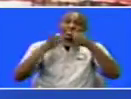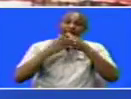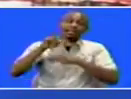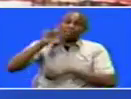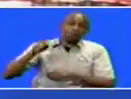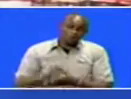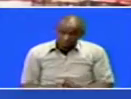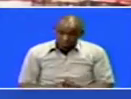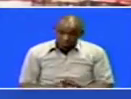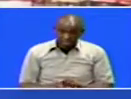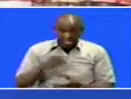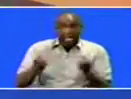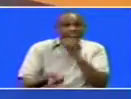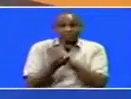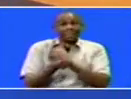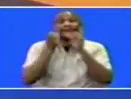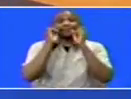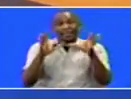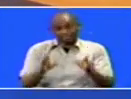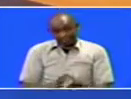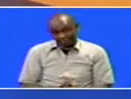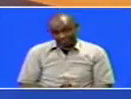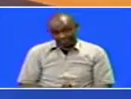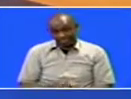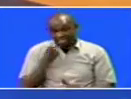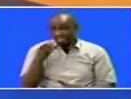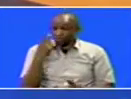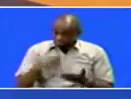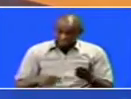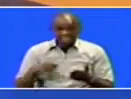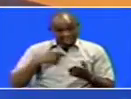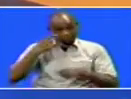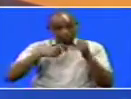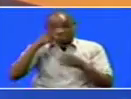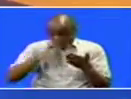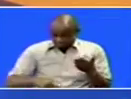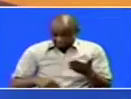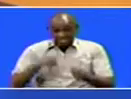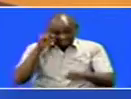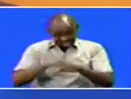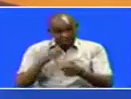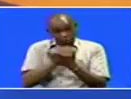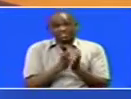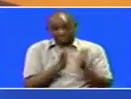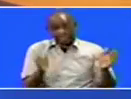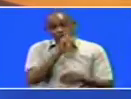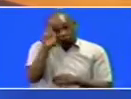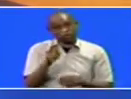million shillings with no explanation. Auditing is a process. The procedure is that once the auditor